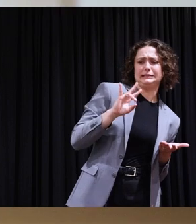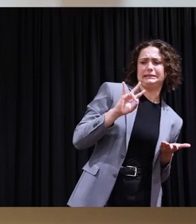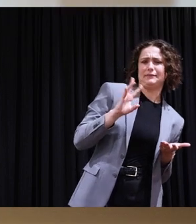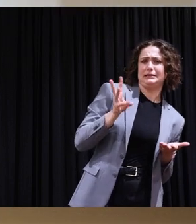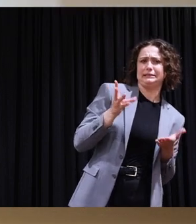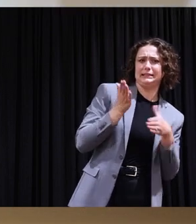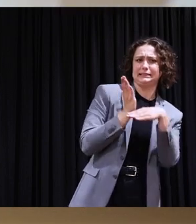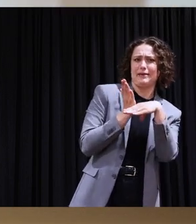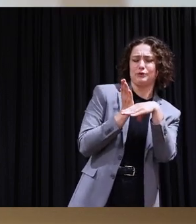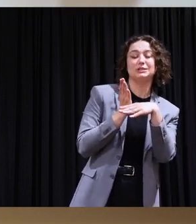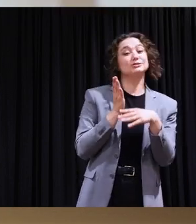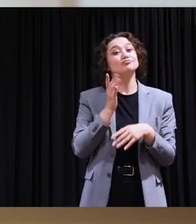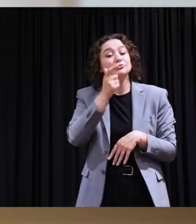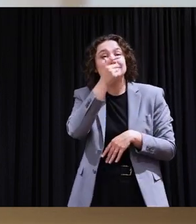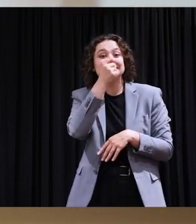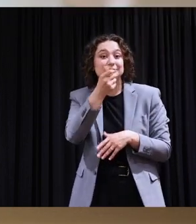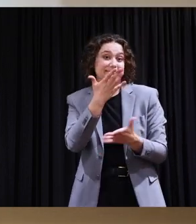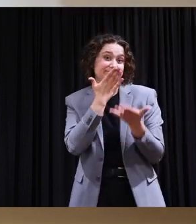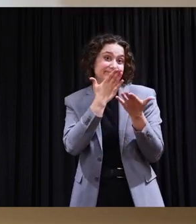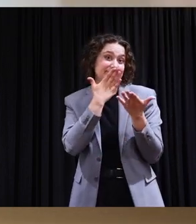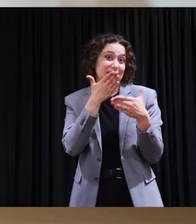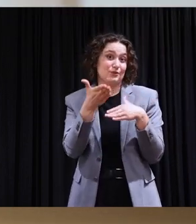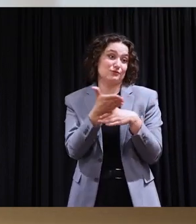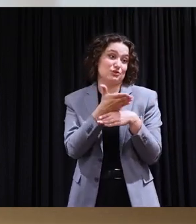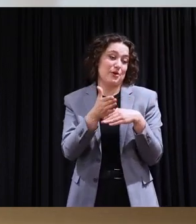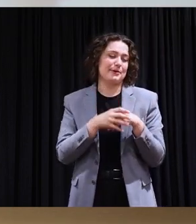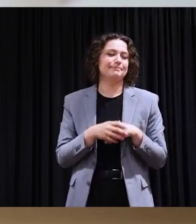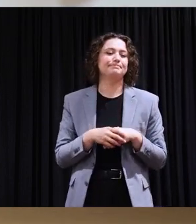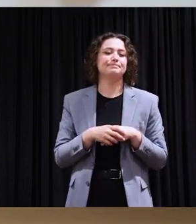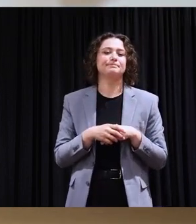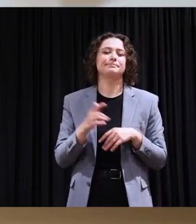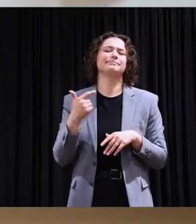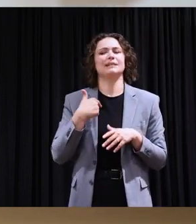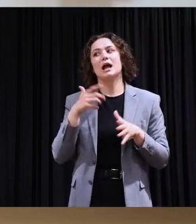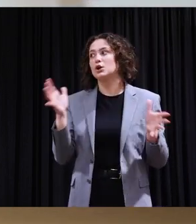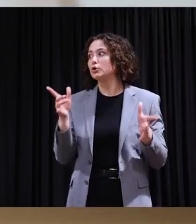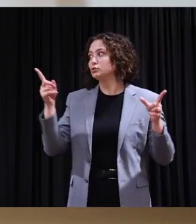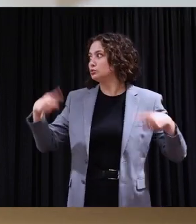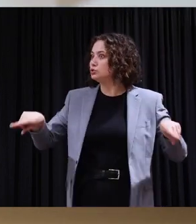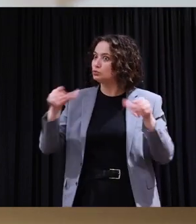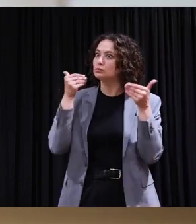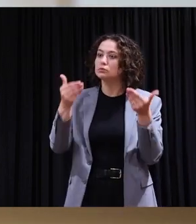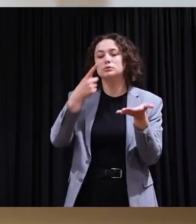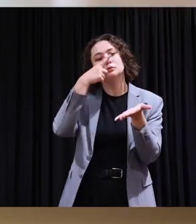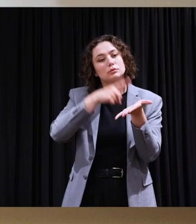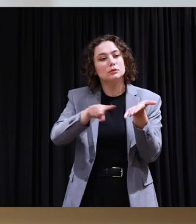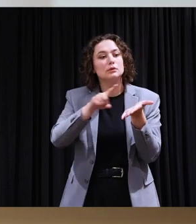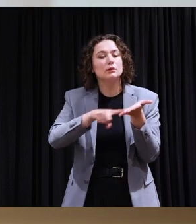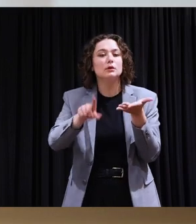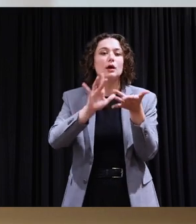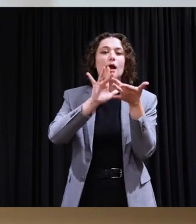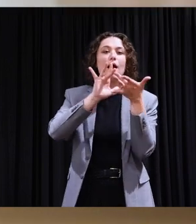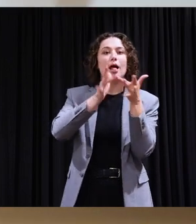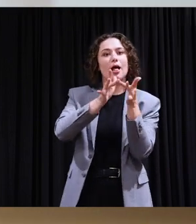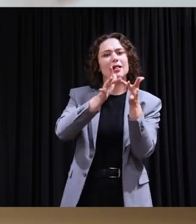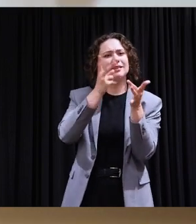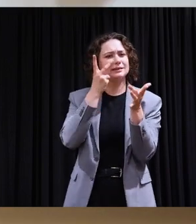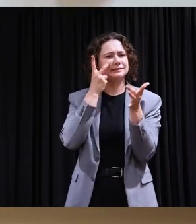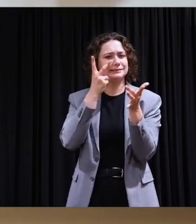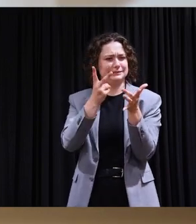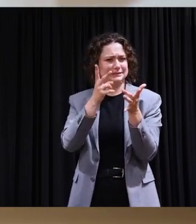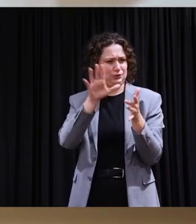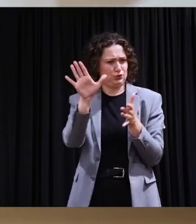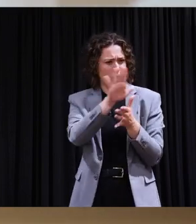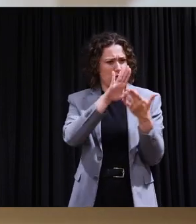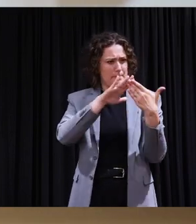really interesting. Thank you for sharing that. I encourage all of you guys to go to that website and see how your communities fare you